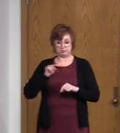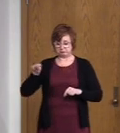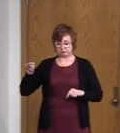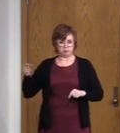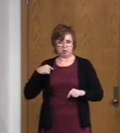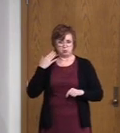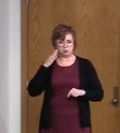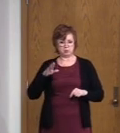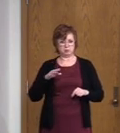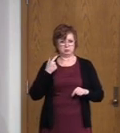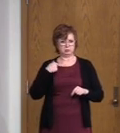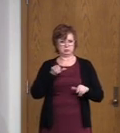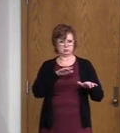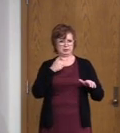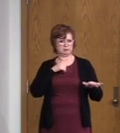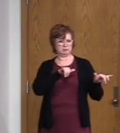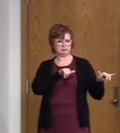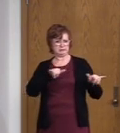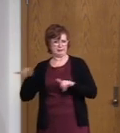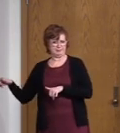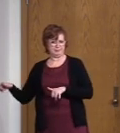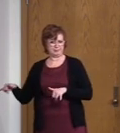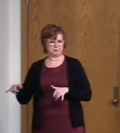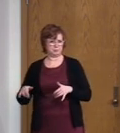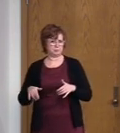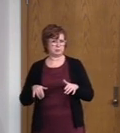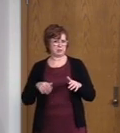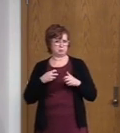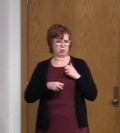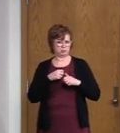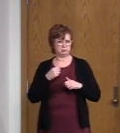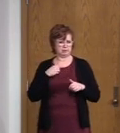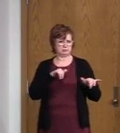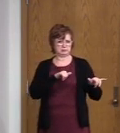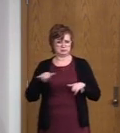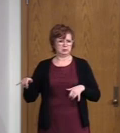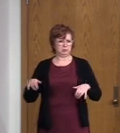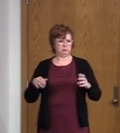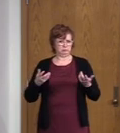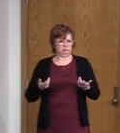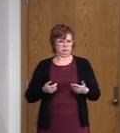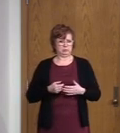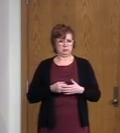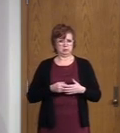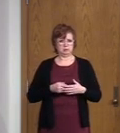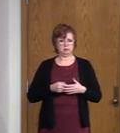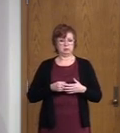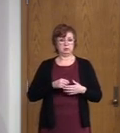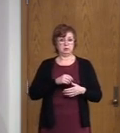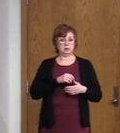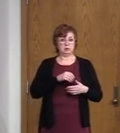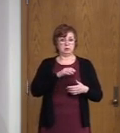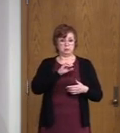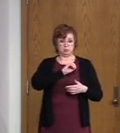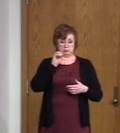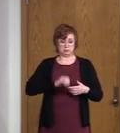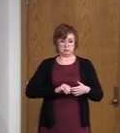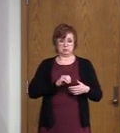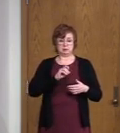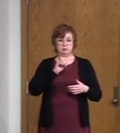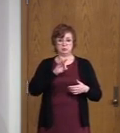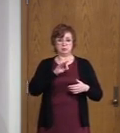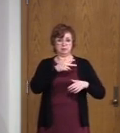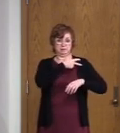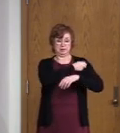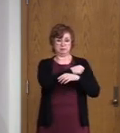because we're all in the same boat with respect to available vaccine, and I think the rates of vaccination in Saskatchewan are some of the highest in the country, so I